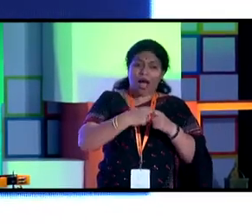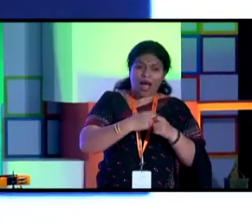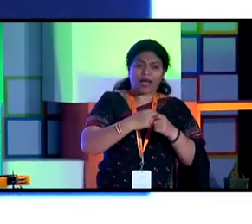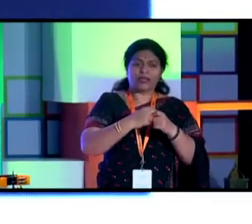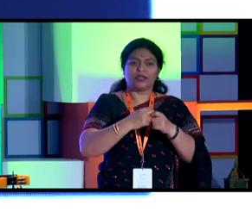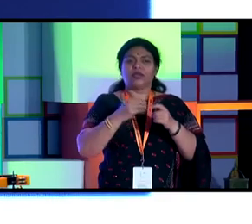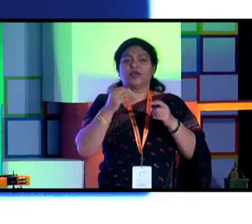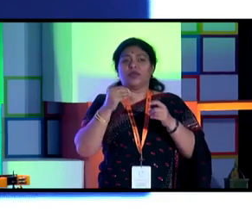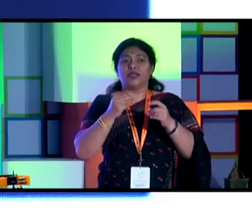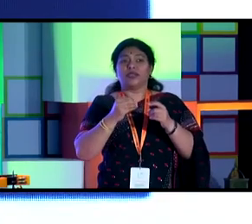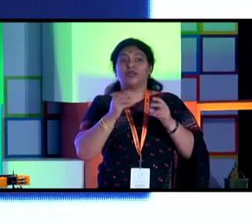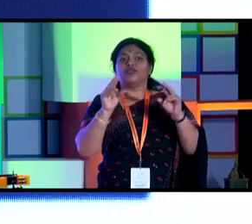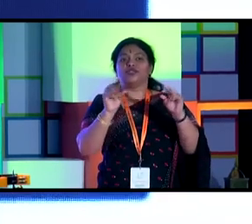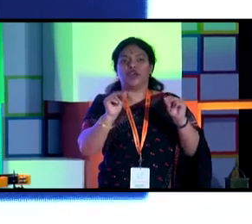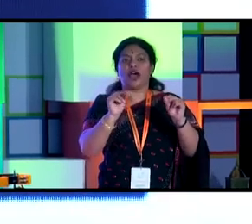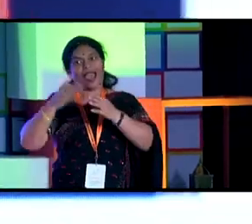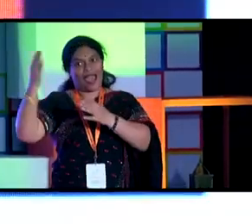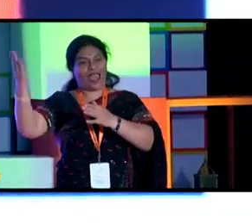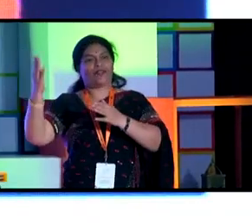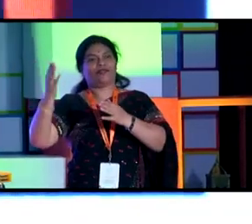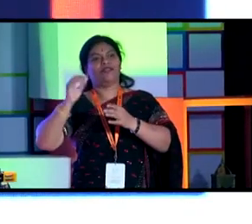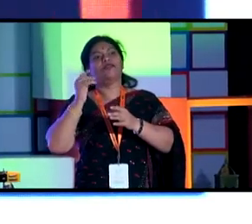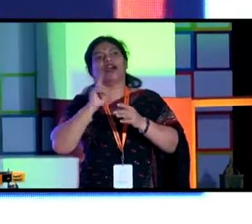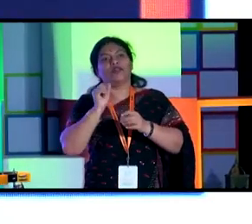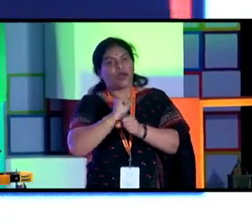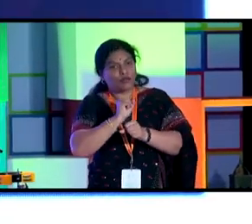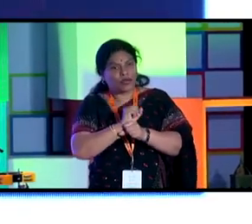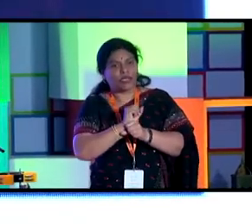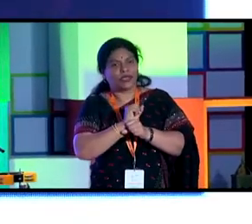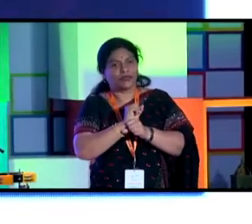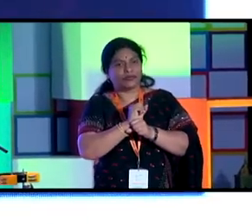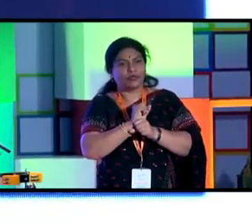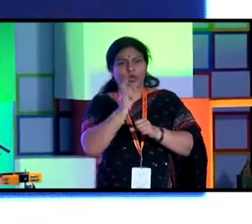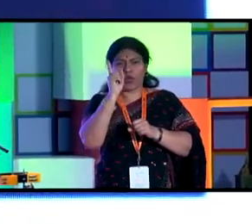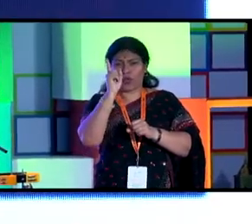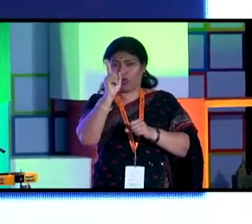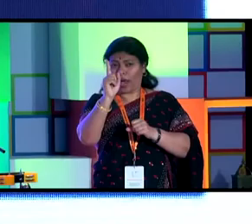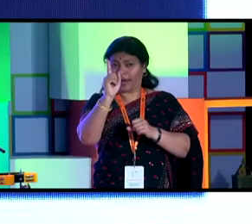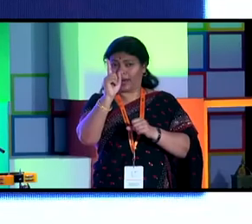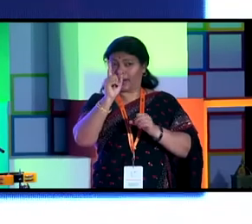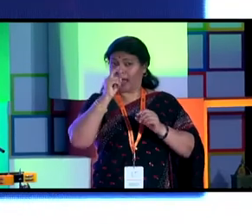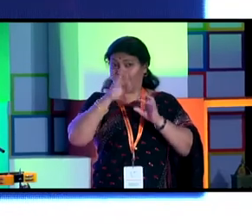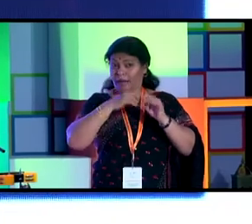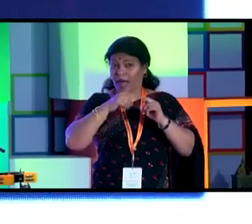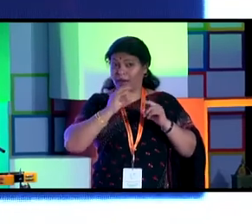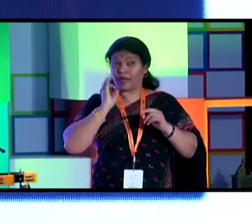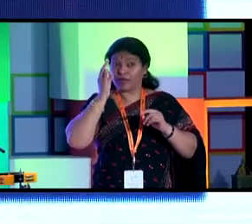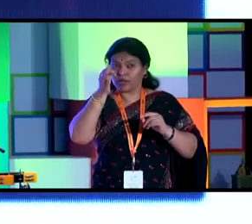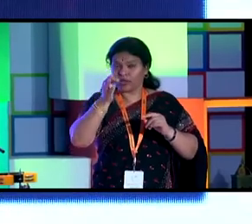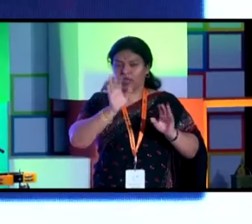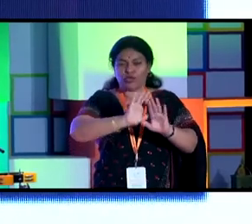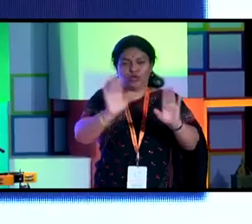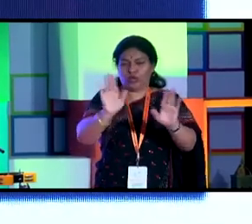to not address the disability. Because the one thing that I've learned in my career is do not